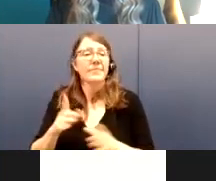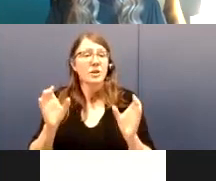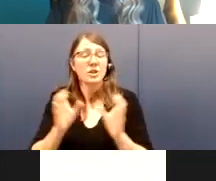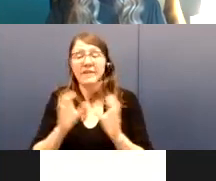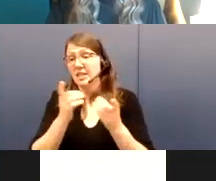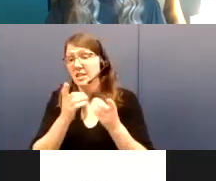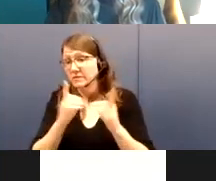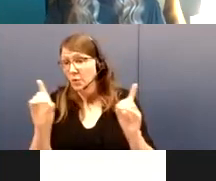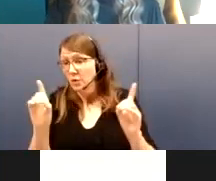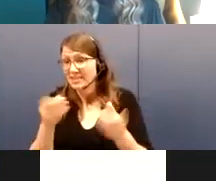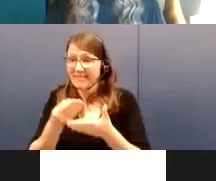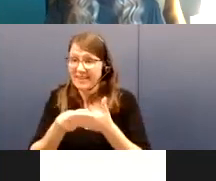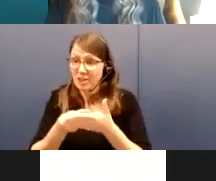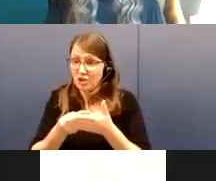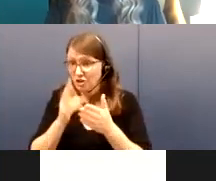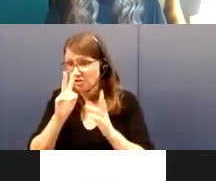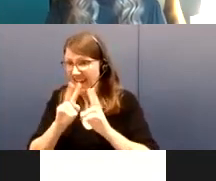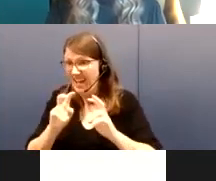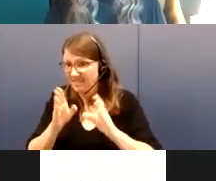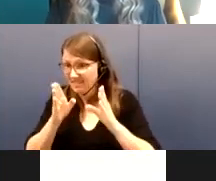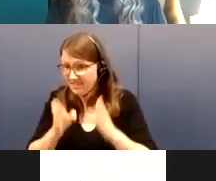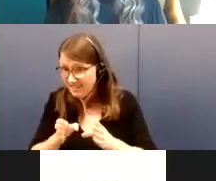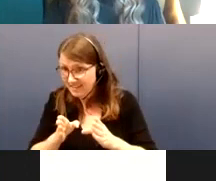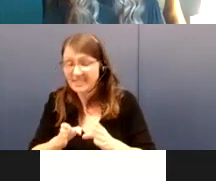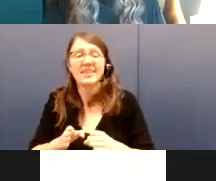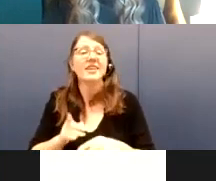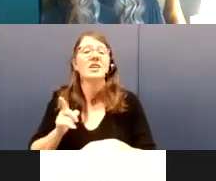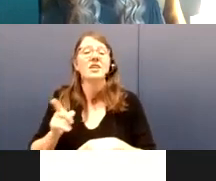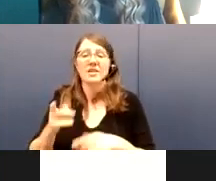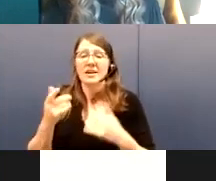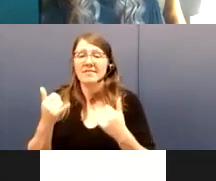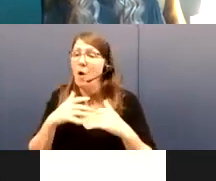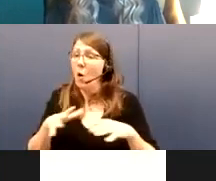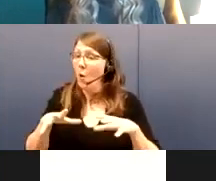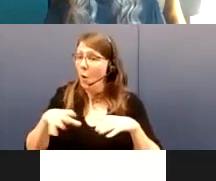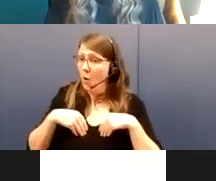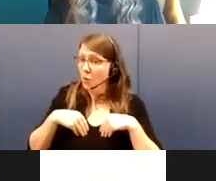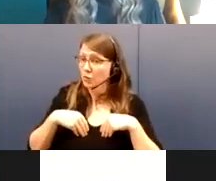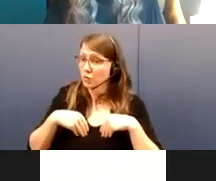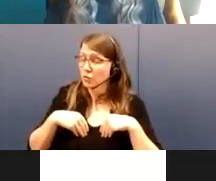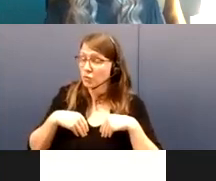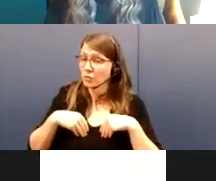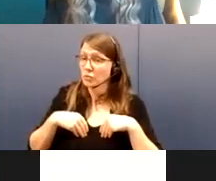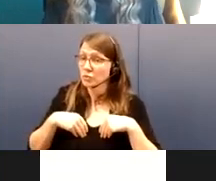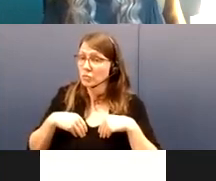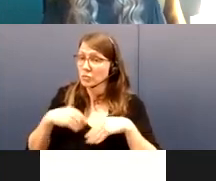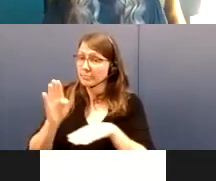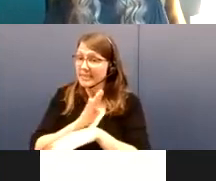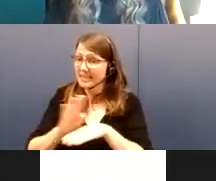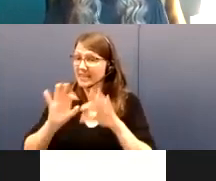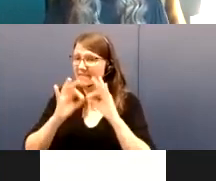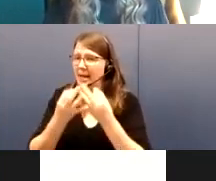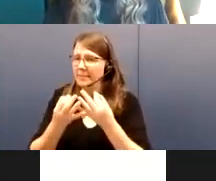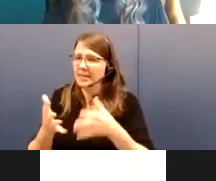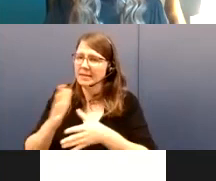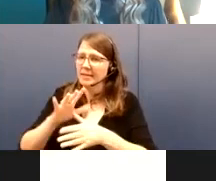financial analyst. And Julie is currently the owner and principal mediator and arbitrator at Family First